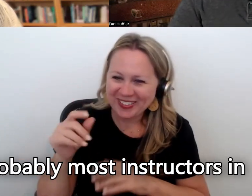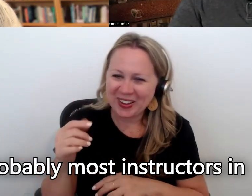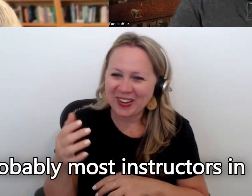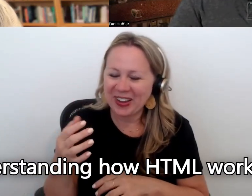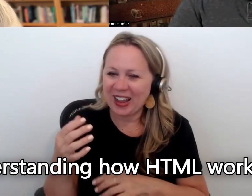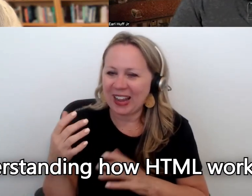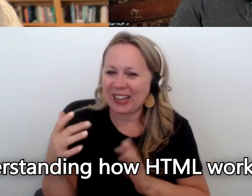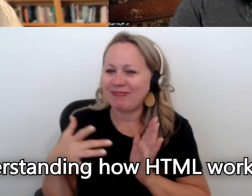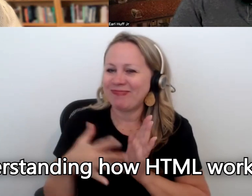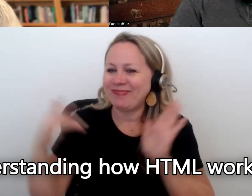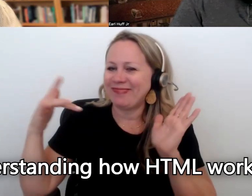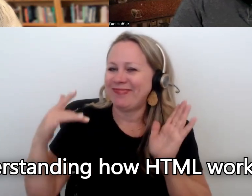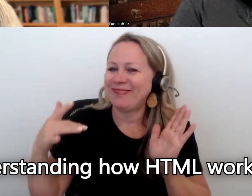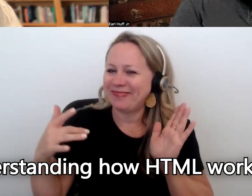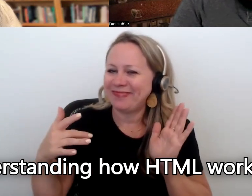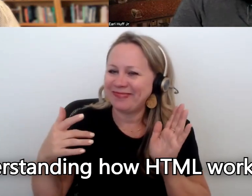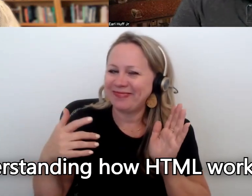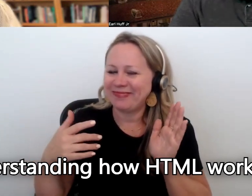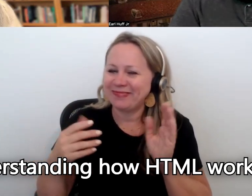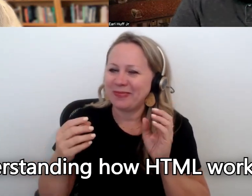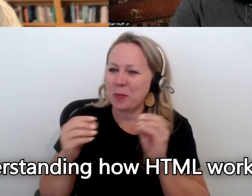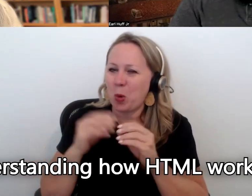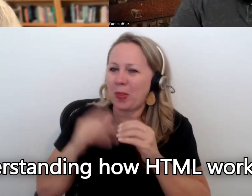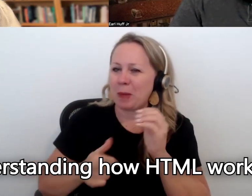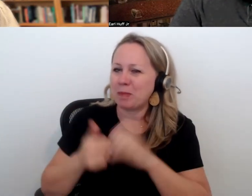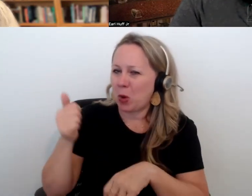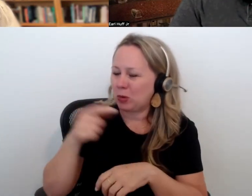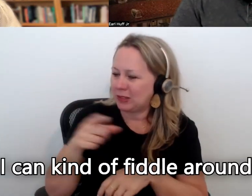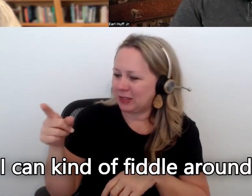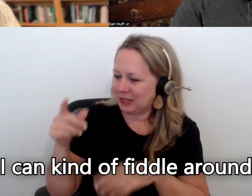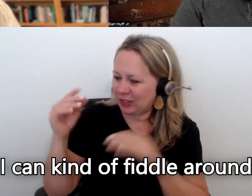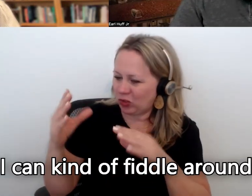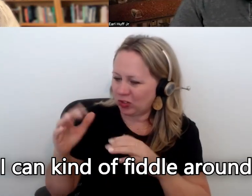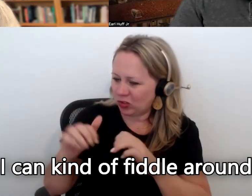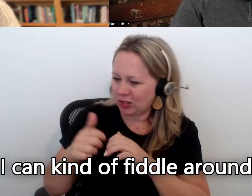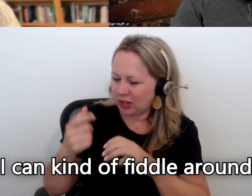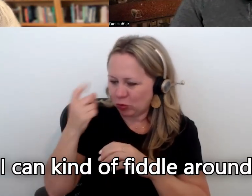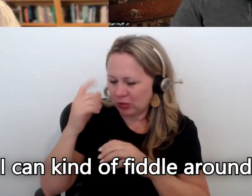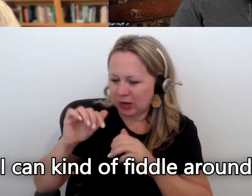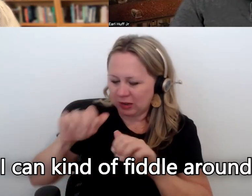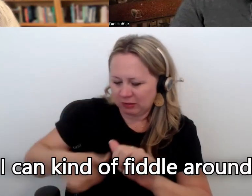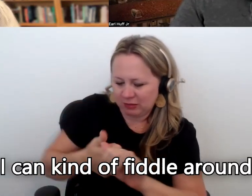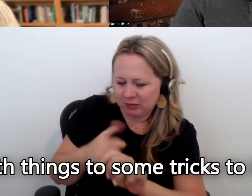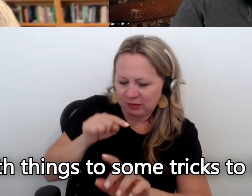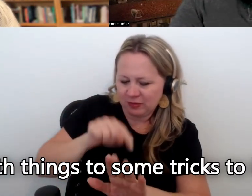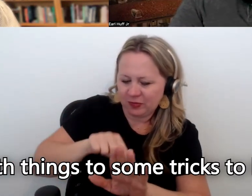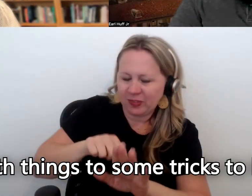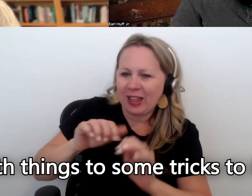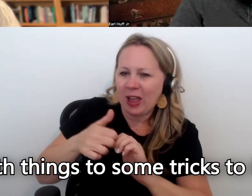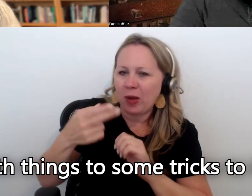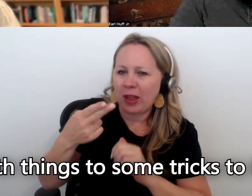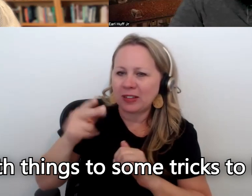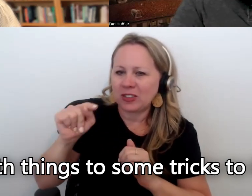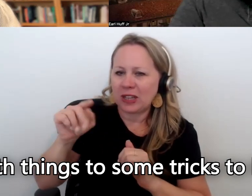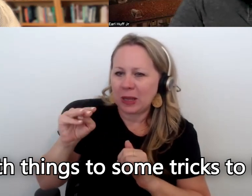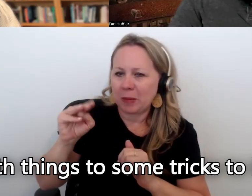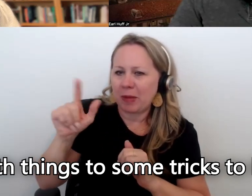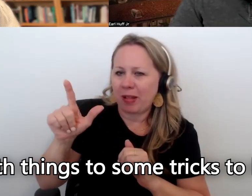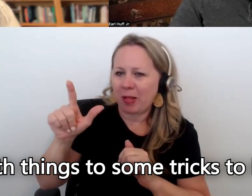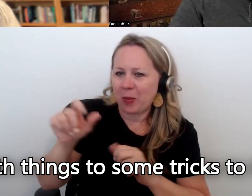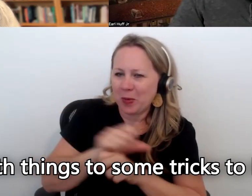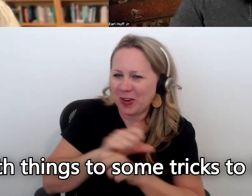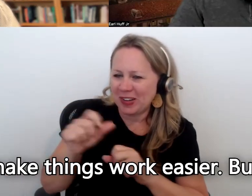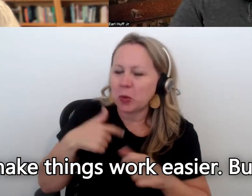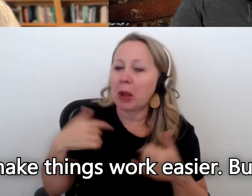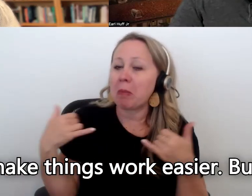most instructors in understanding how HTML works. And so I can kind of fiddle around and play with things to